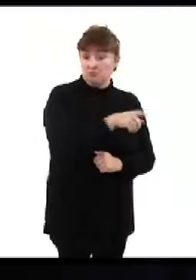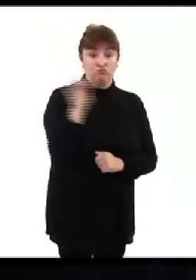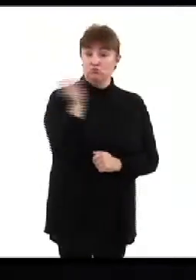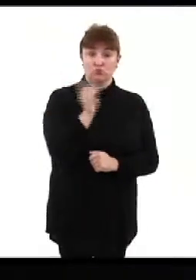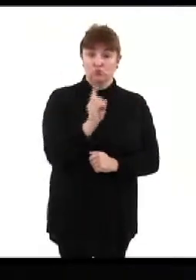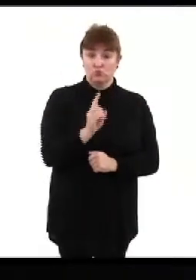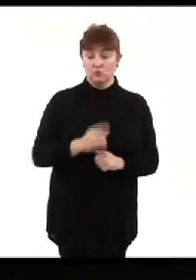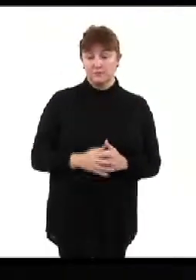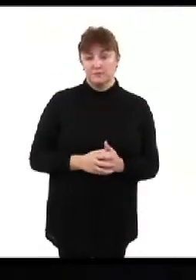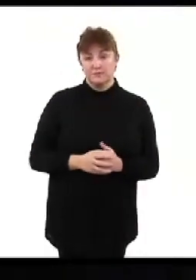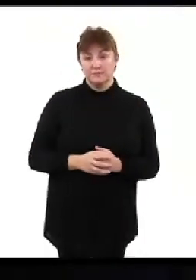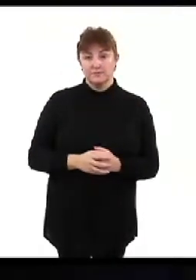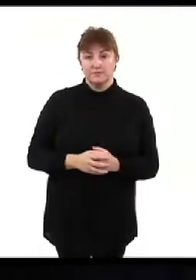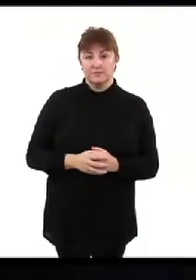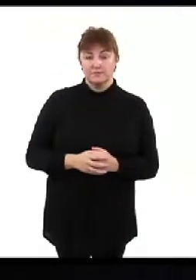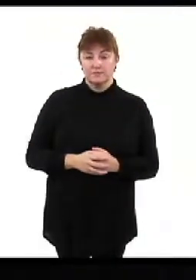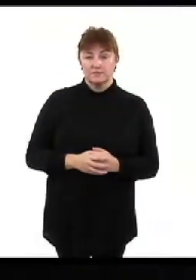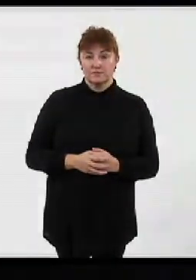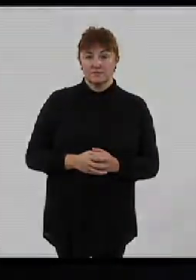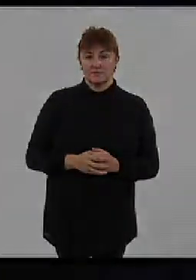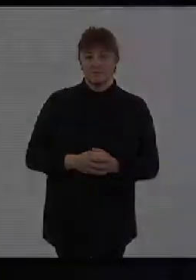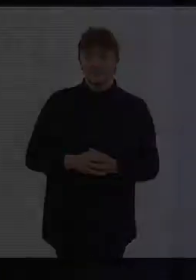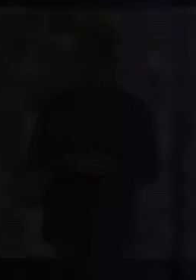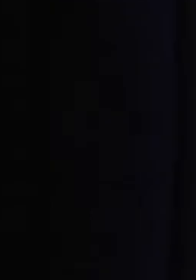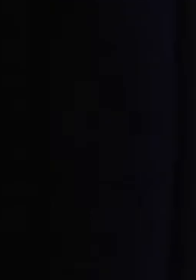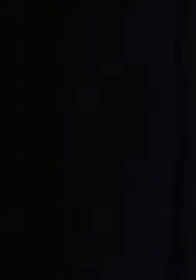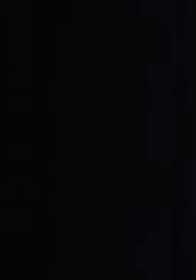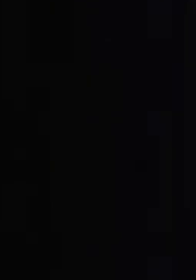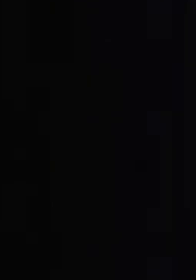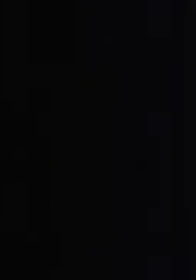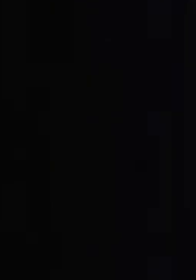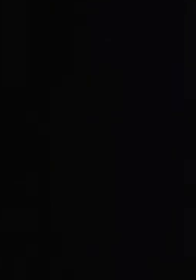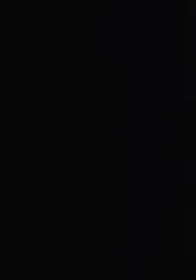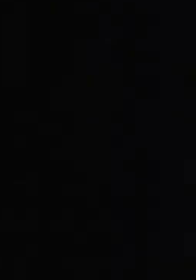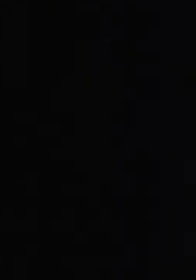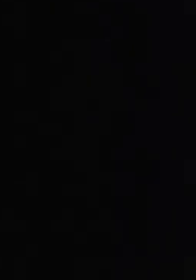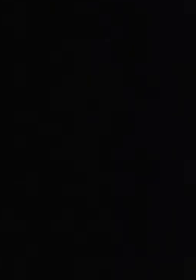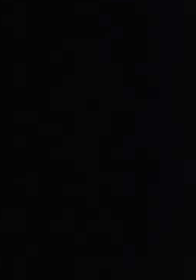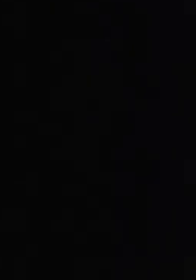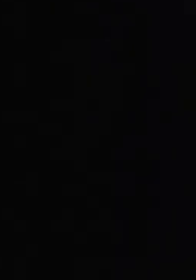sort of the iconic aspects of a sign more than the non-iconic aspects.